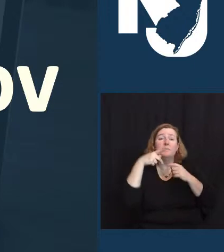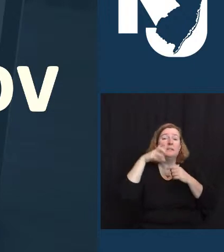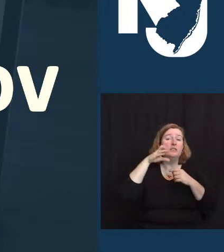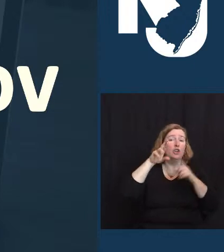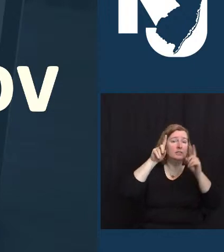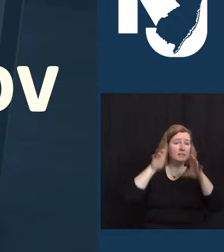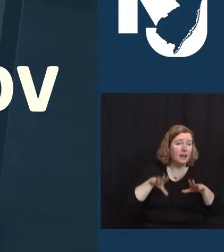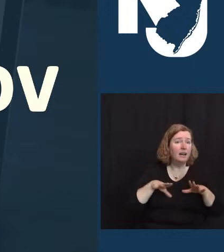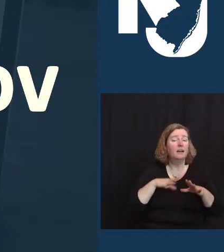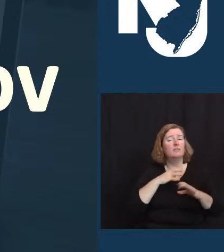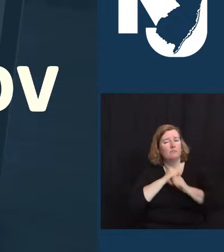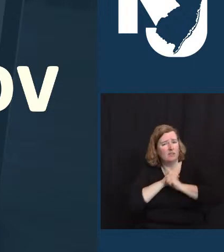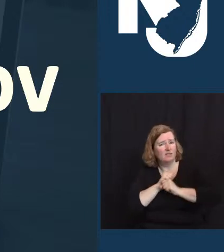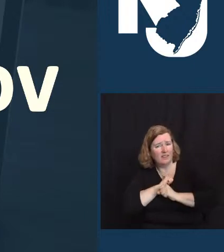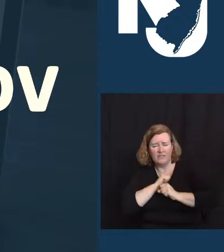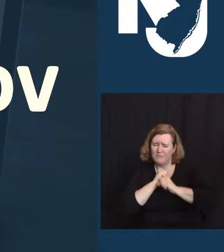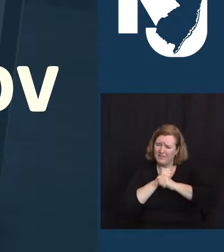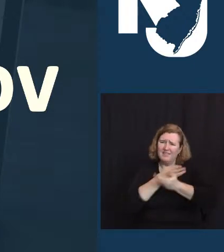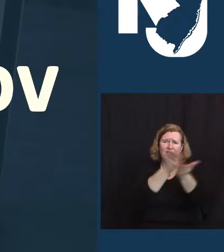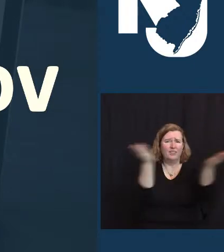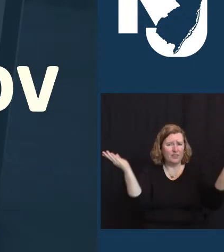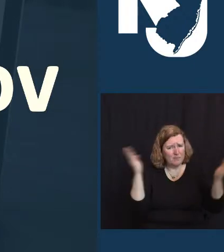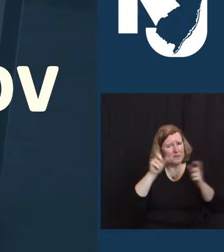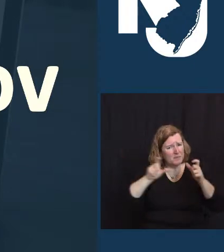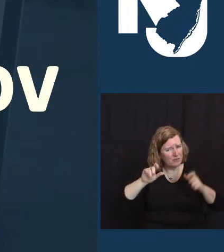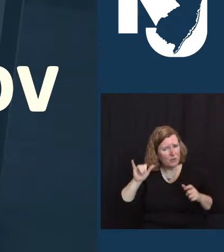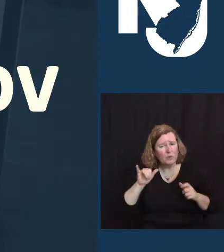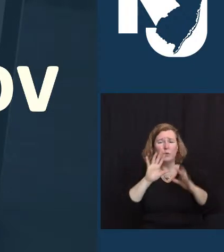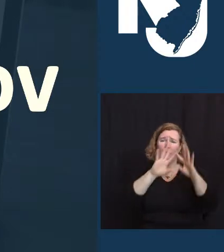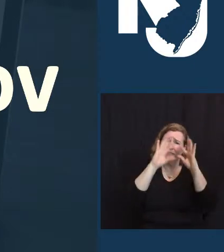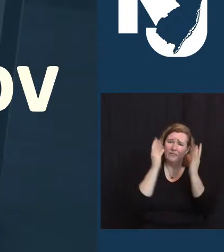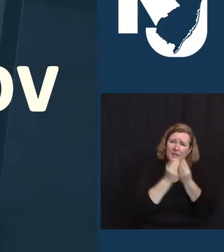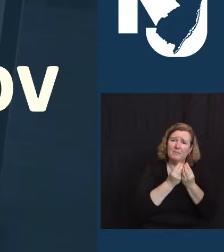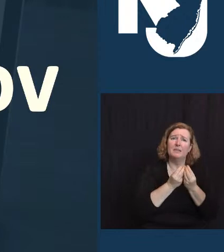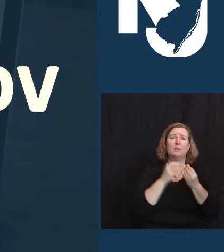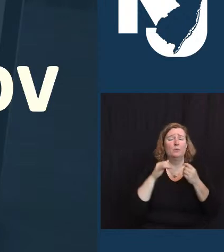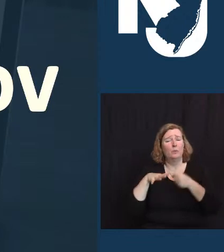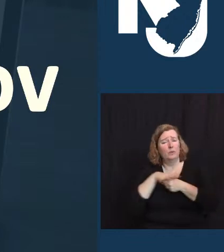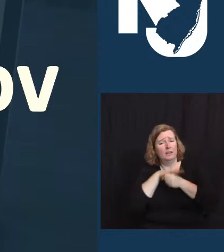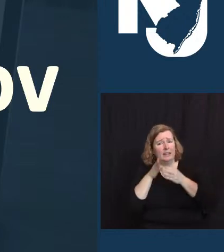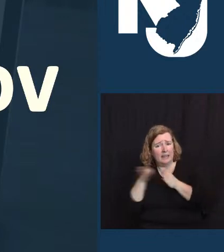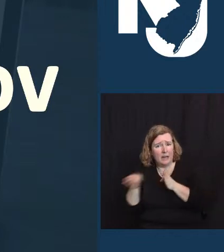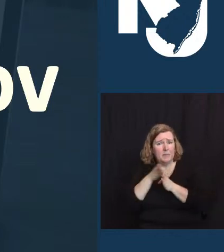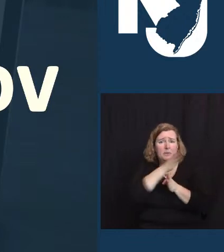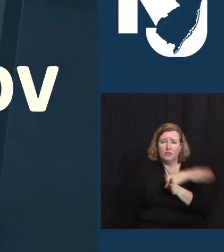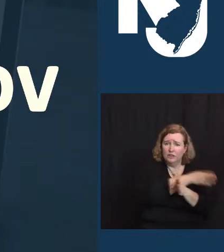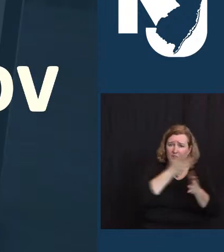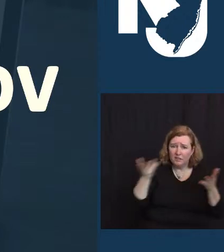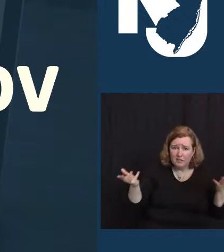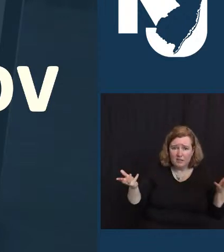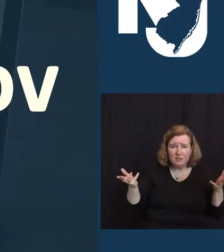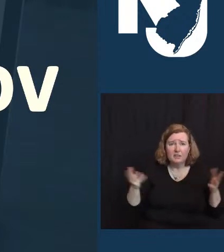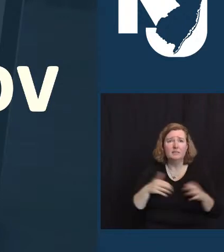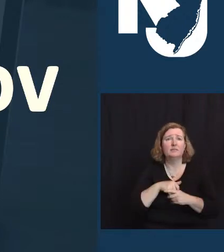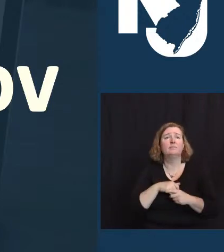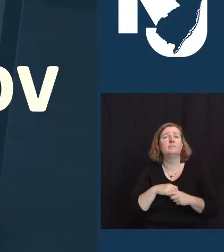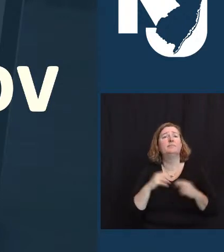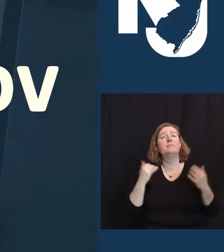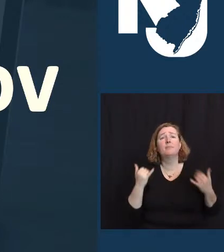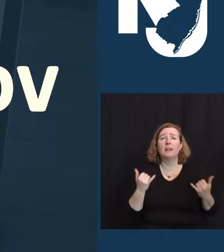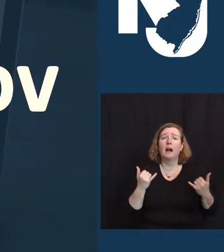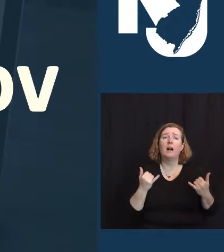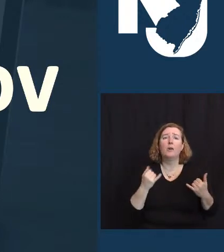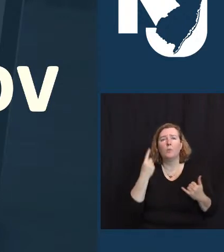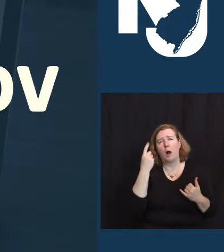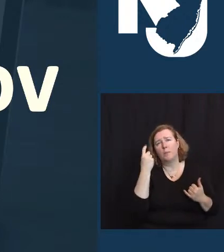protecting those you love and your entire community. Now, moving on, for one more shout out before I hand things over to